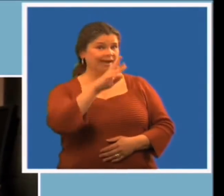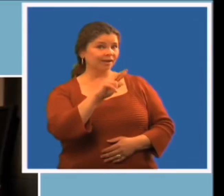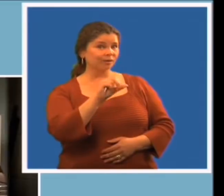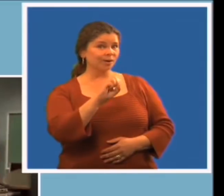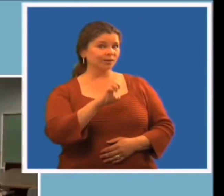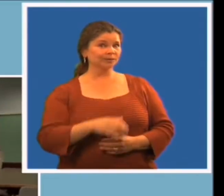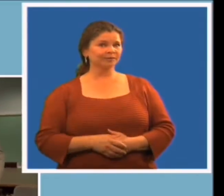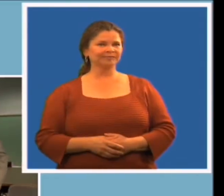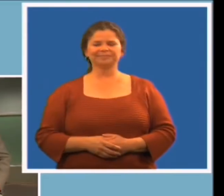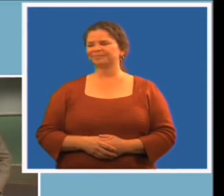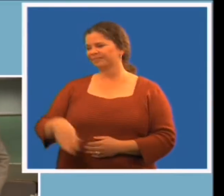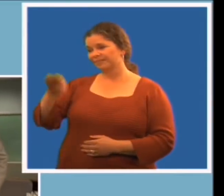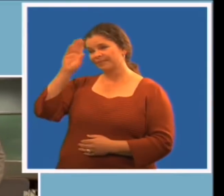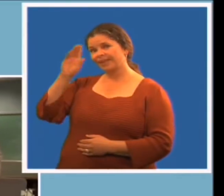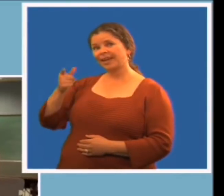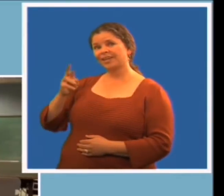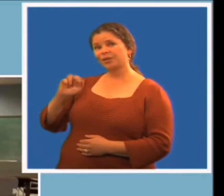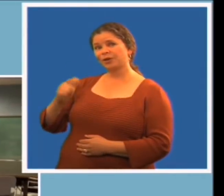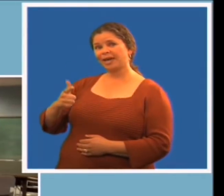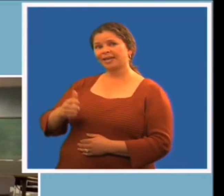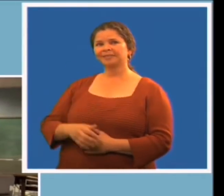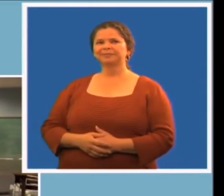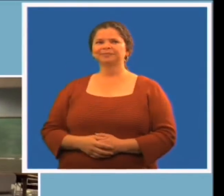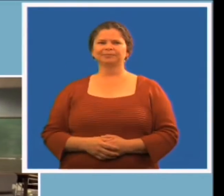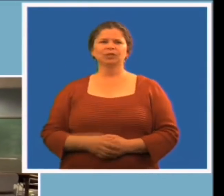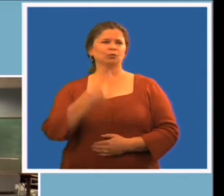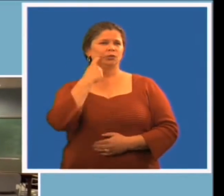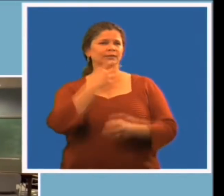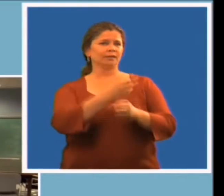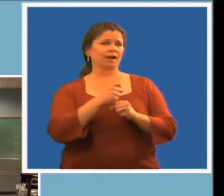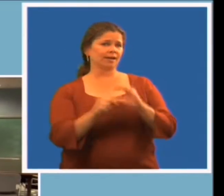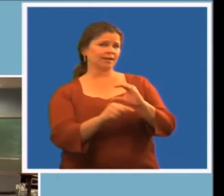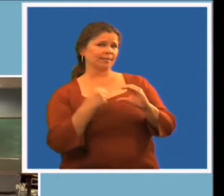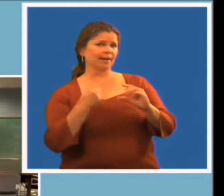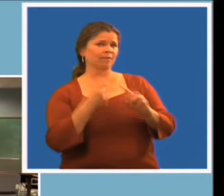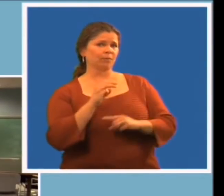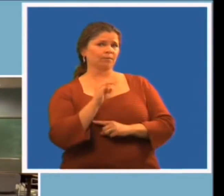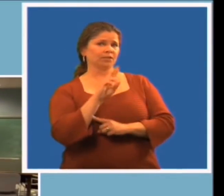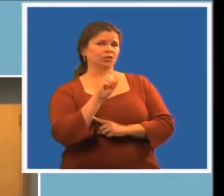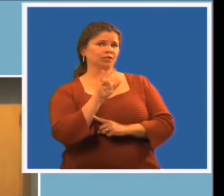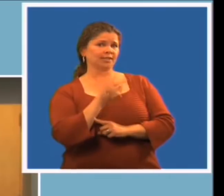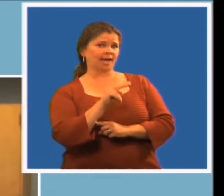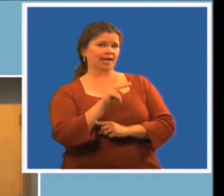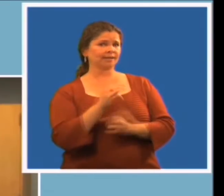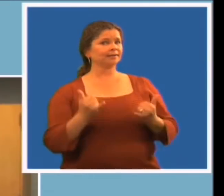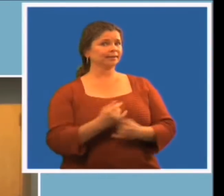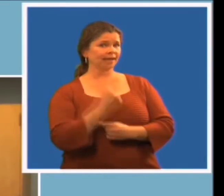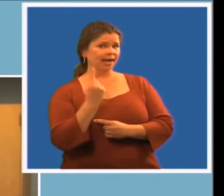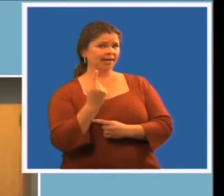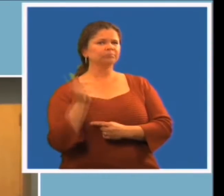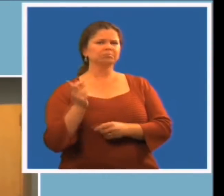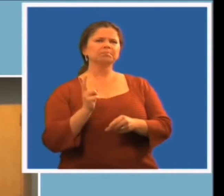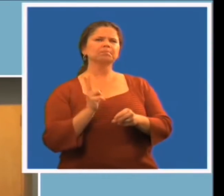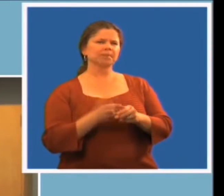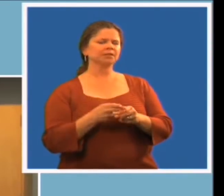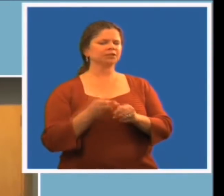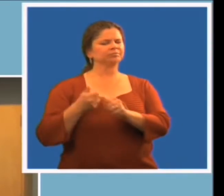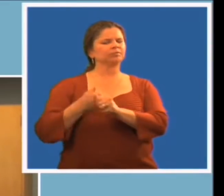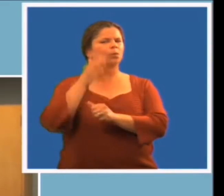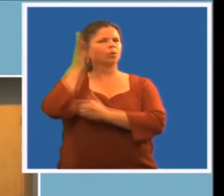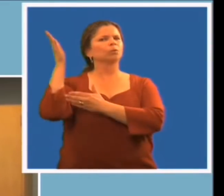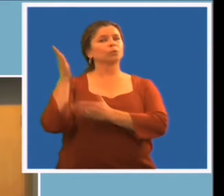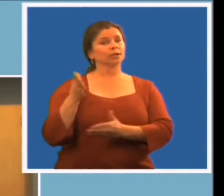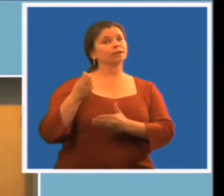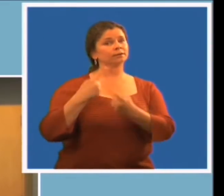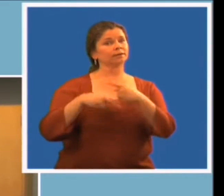Hi, Rose. Hi, Greg. I got an email from Mr. Stein today, and he said that he'll be bringing in a sign language interpreter